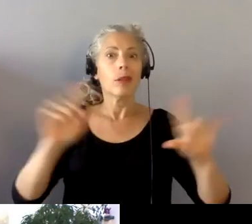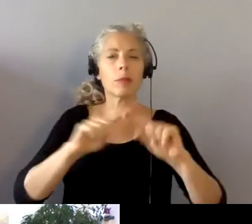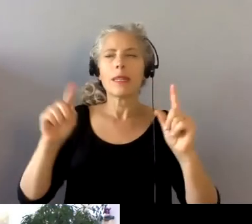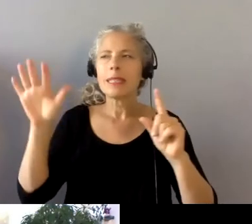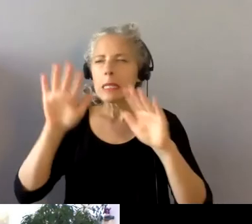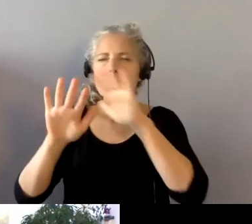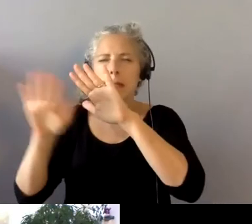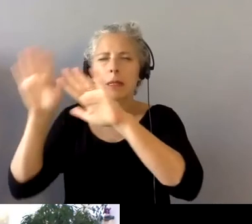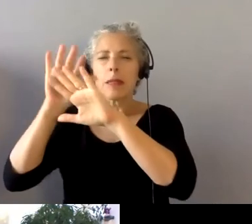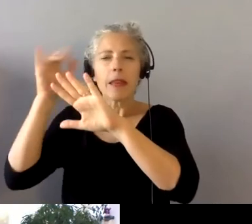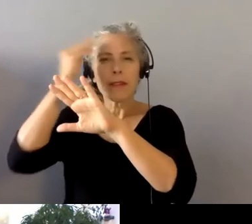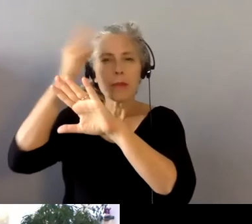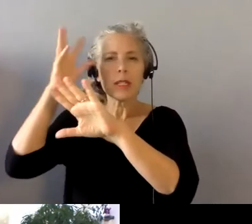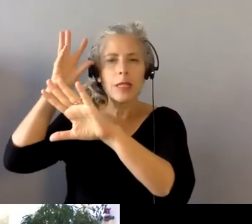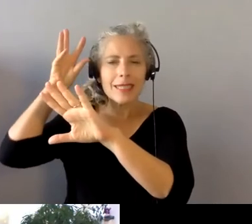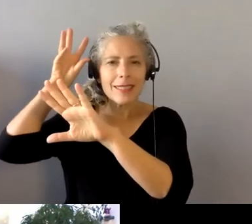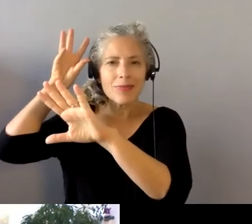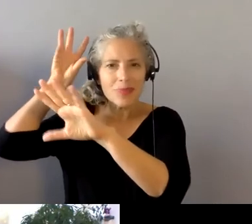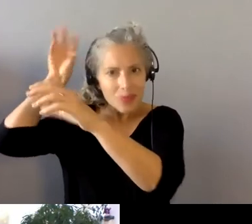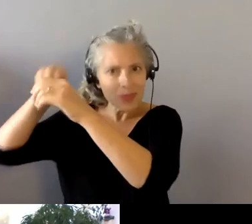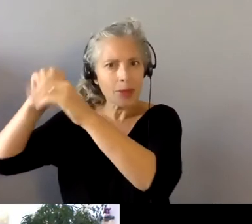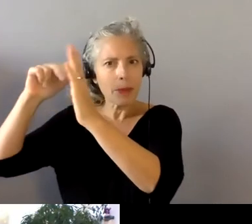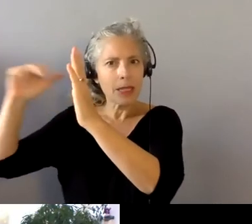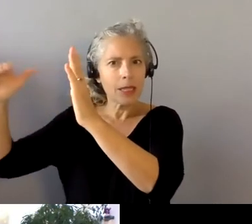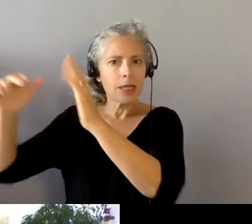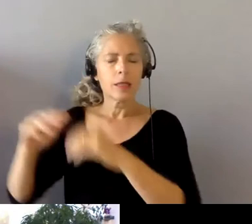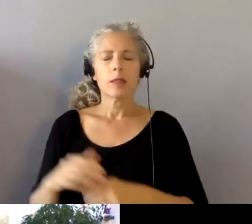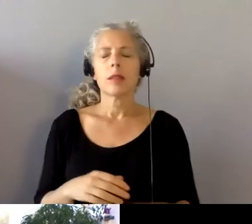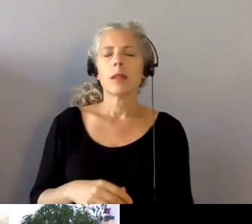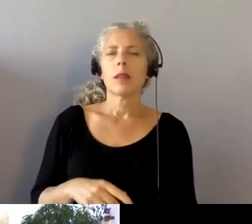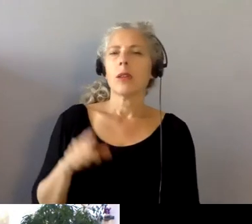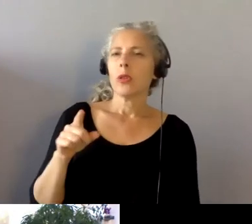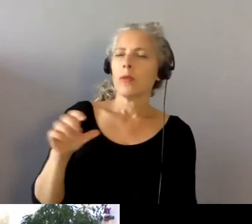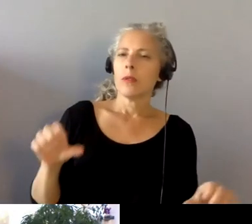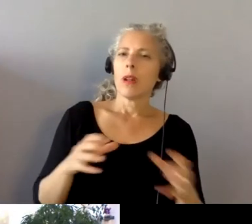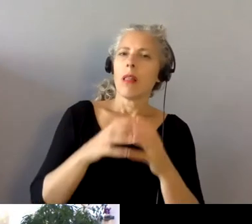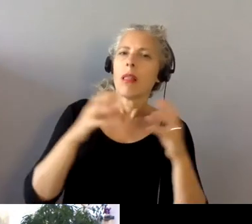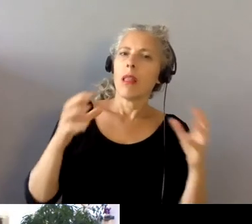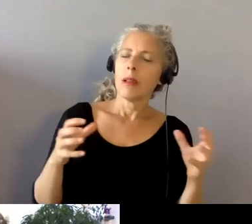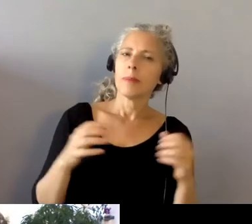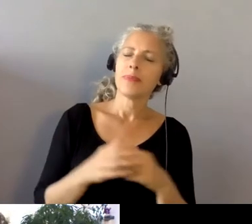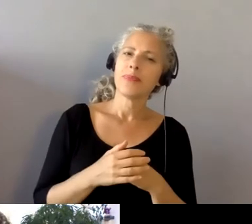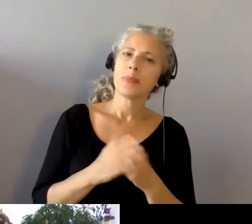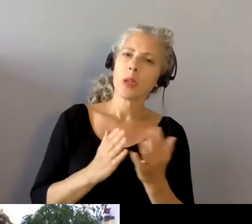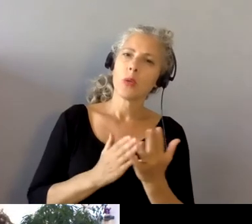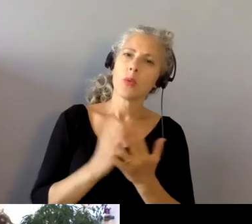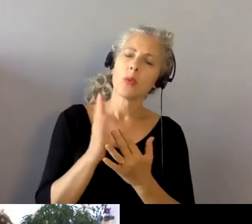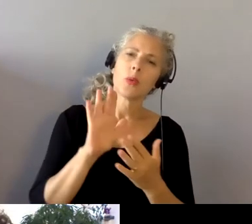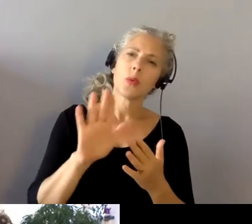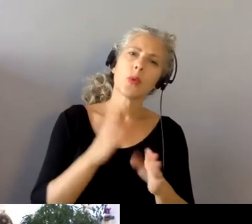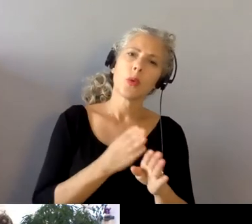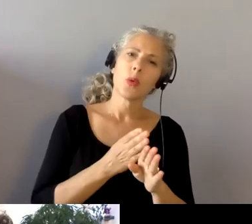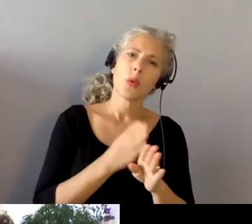in those paintings. And for me, that's really about kind of, you've done a lot of, throughout your career and